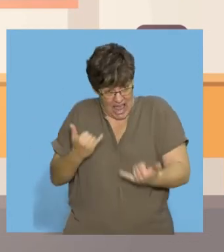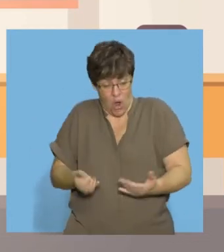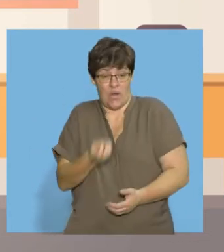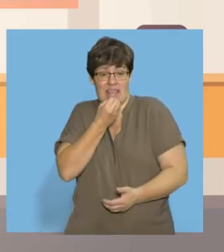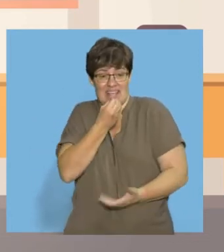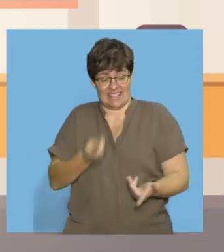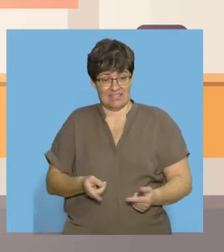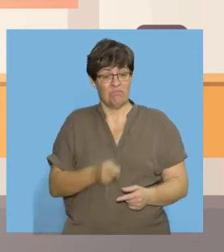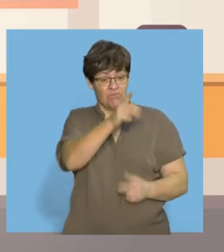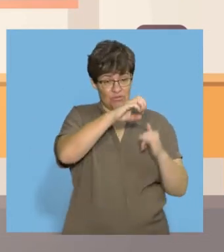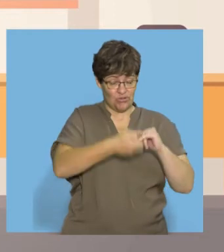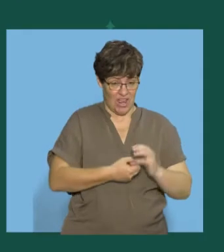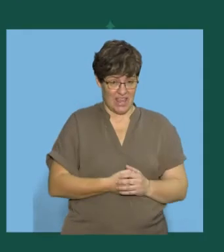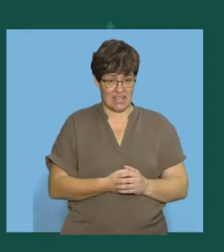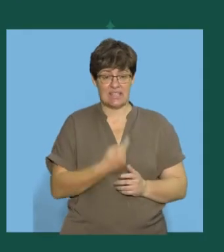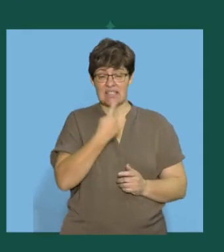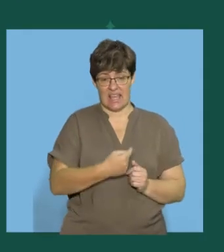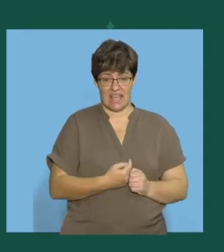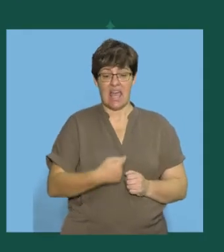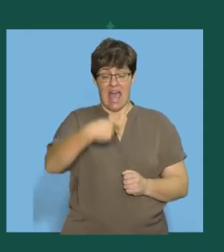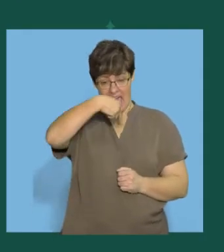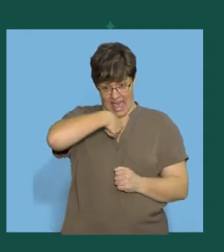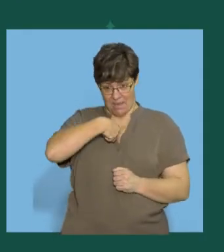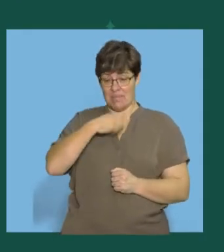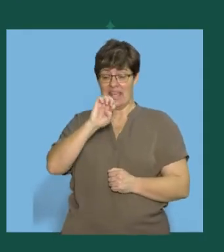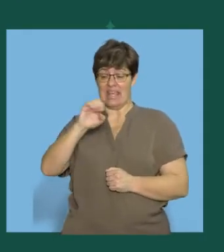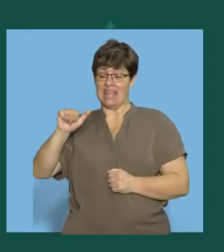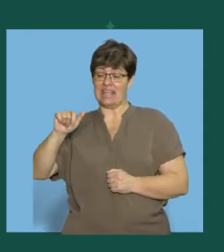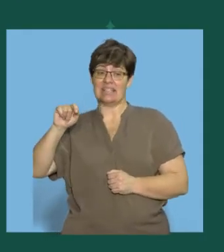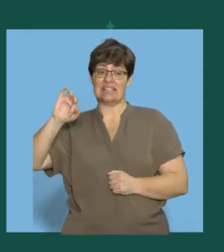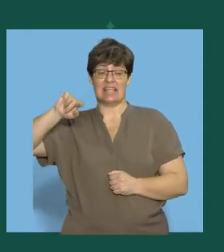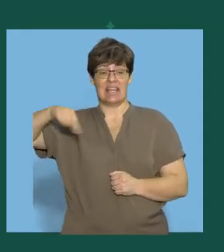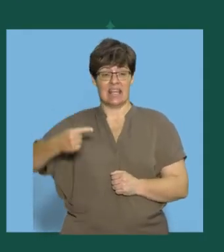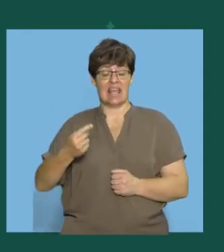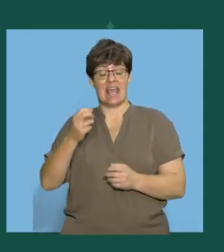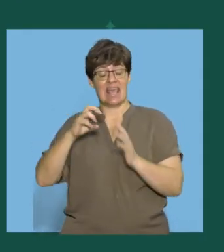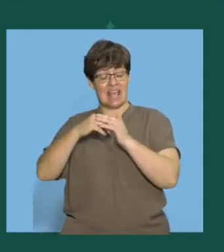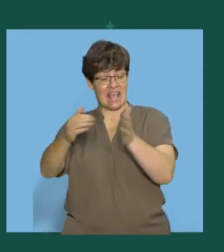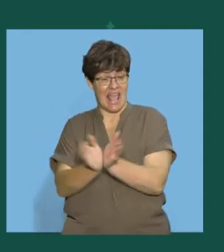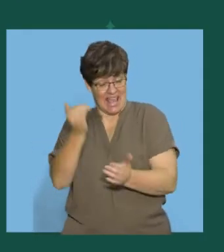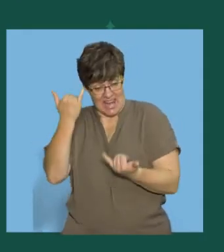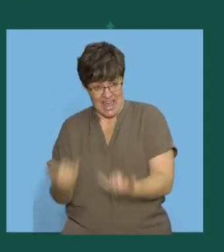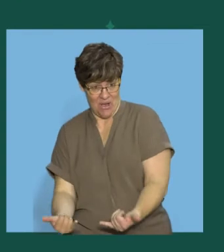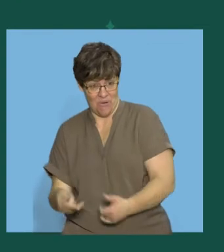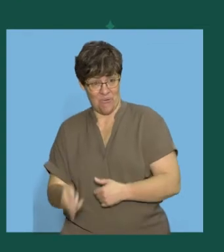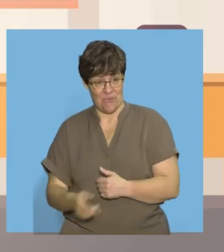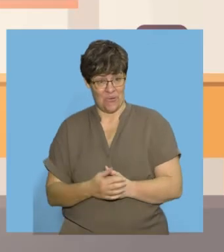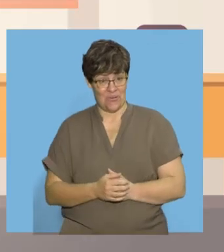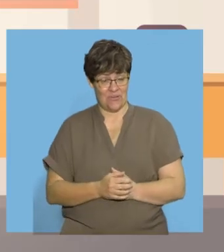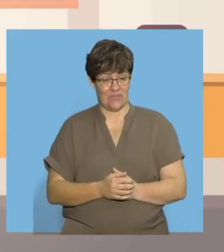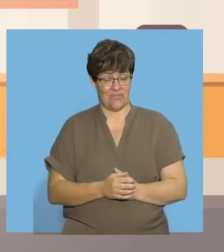You try. Say, I am eating cake now. I am eating cake now.